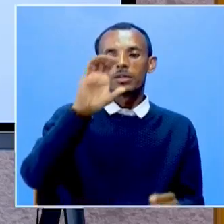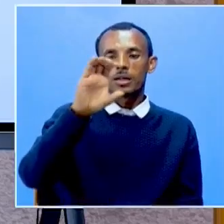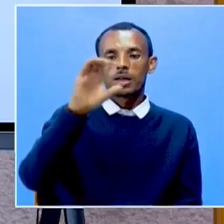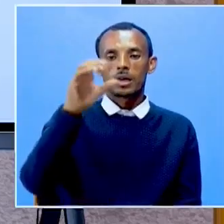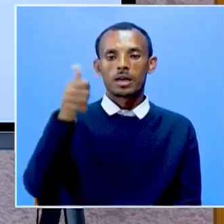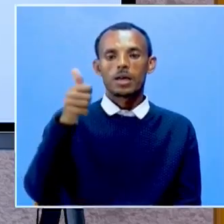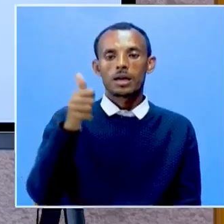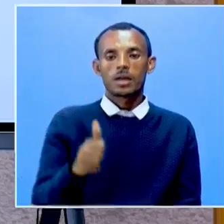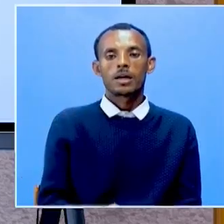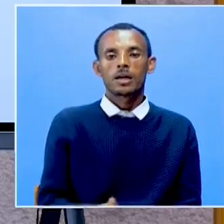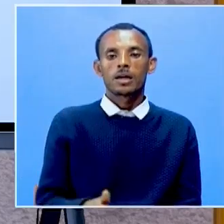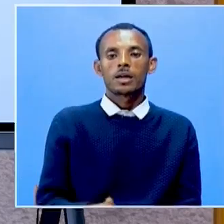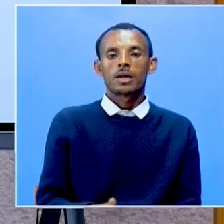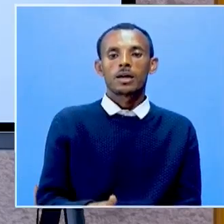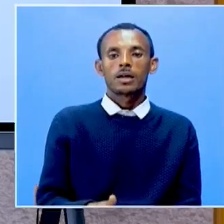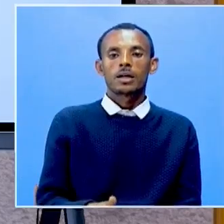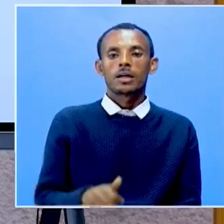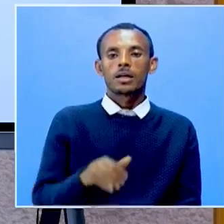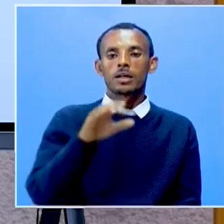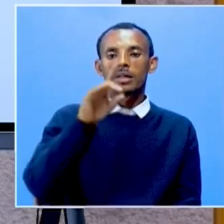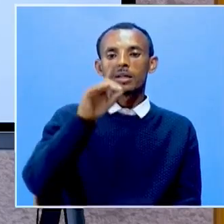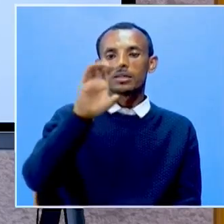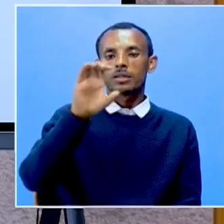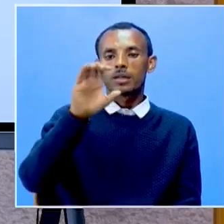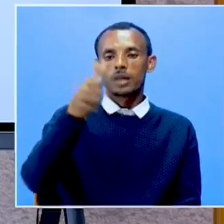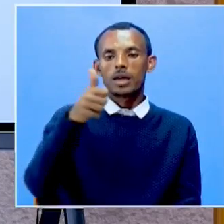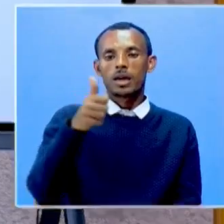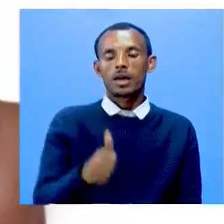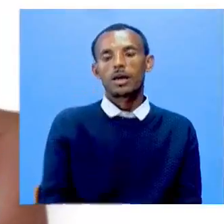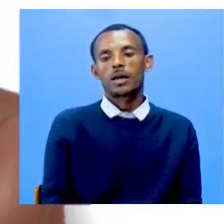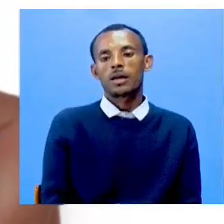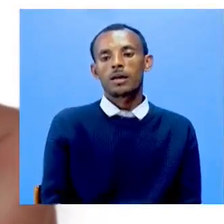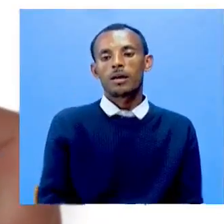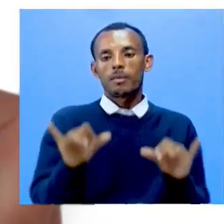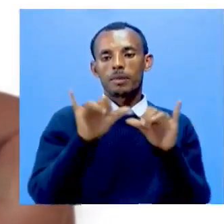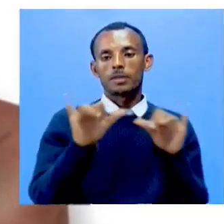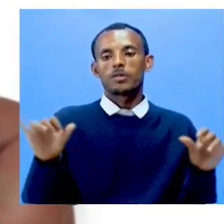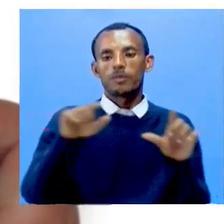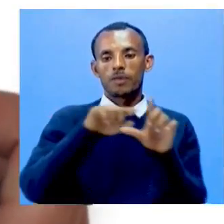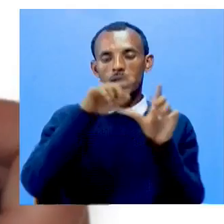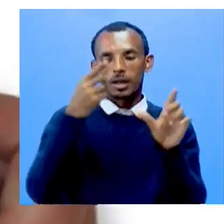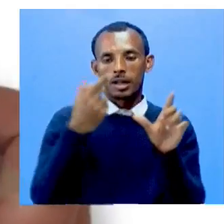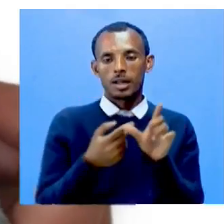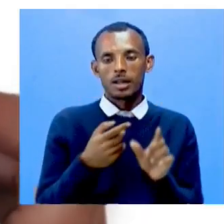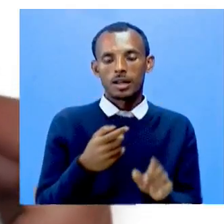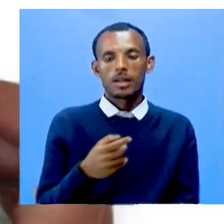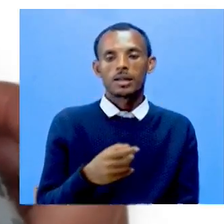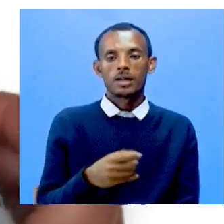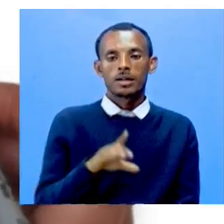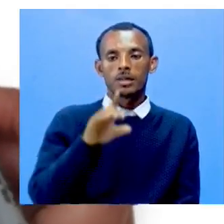DCA in the same order. BC, DC, and then A. Measure of angle